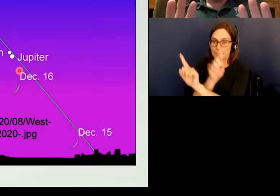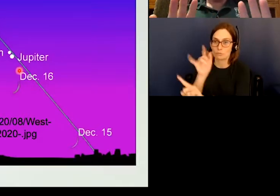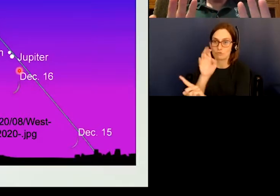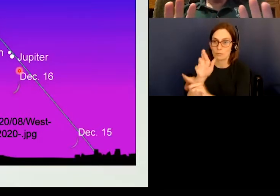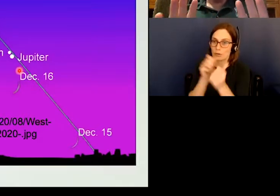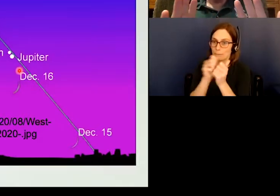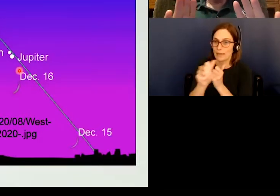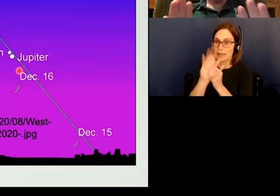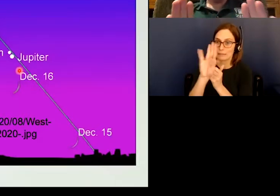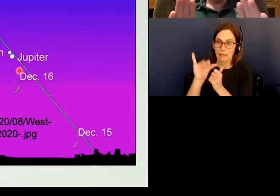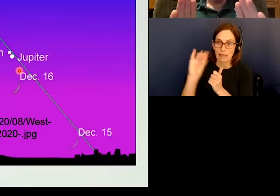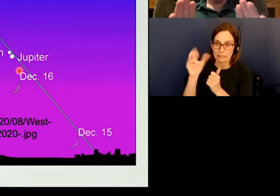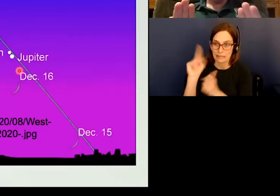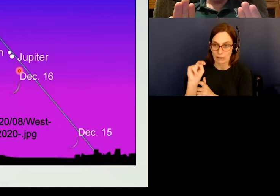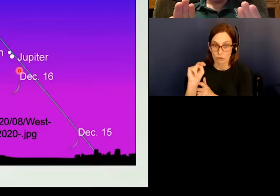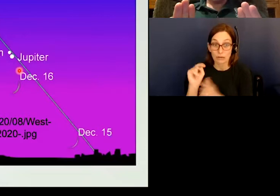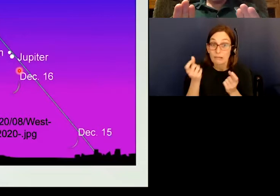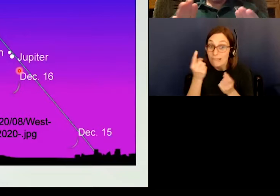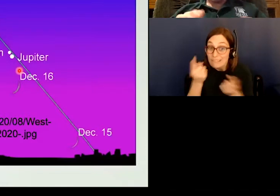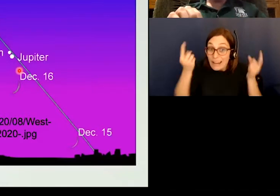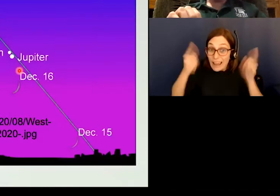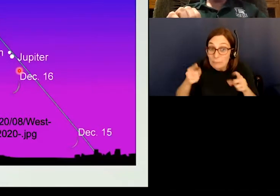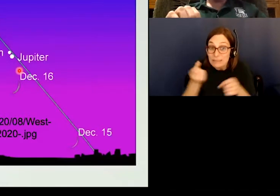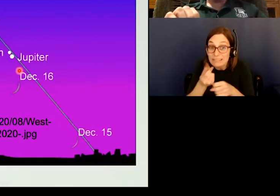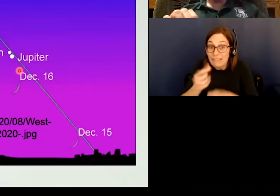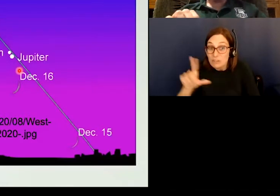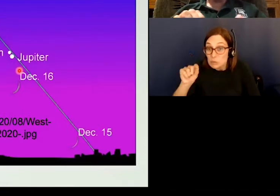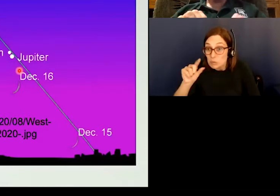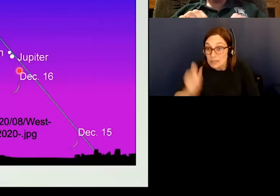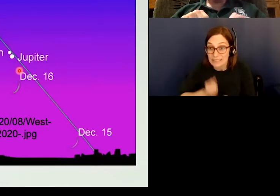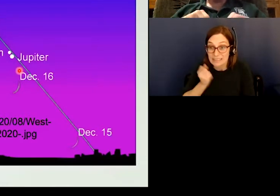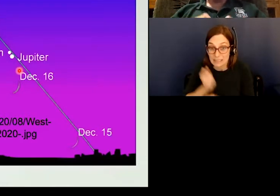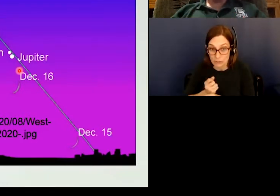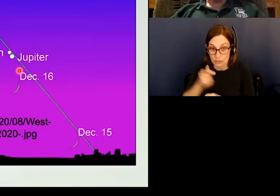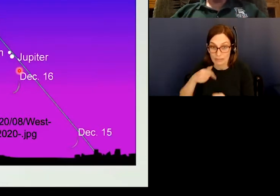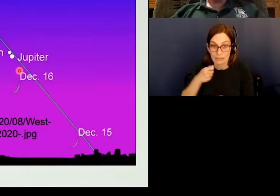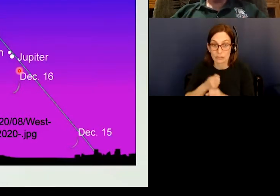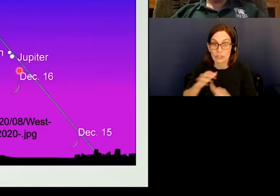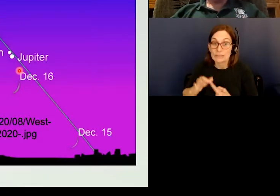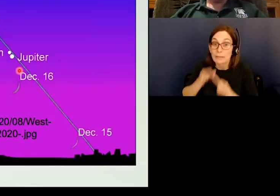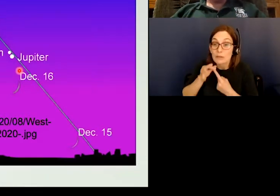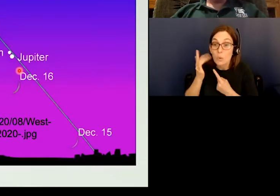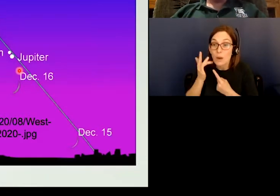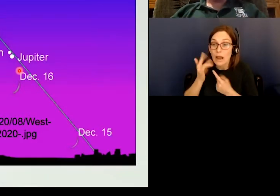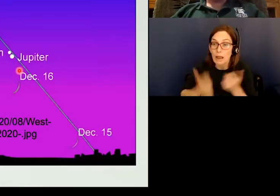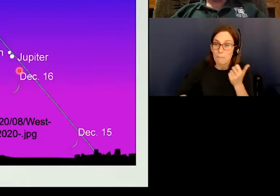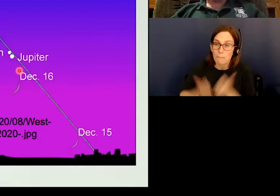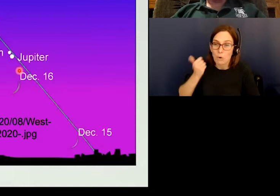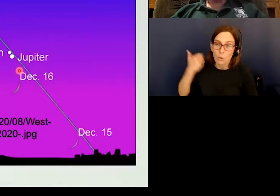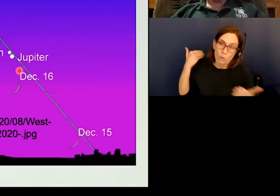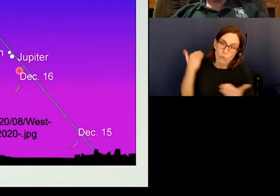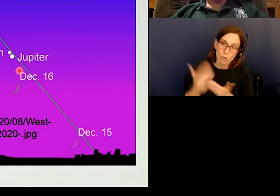happens once every 20 years. And this year is very special. It's the closest they'll come since the